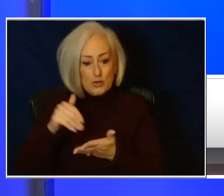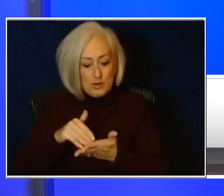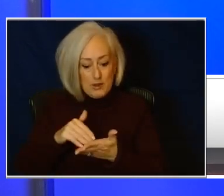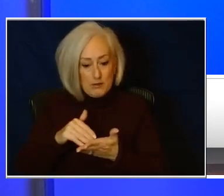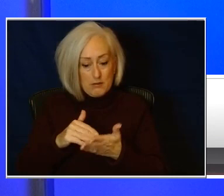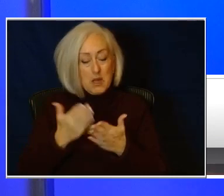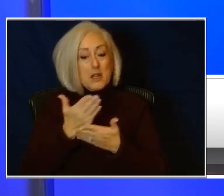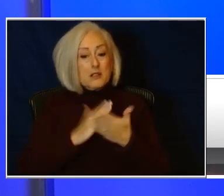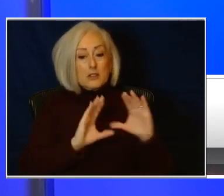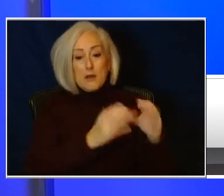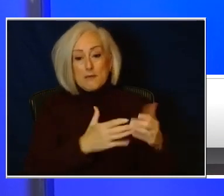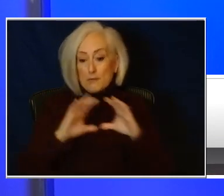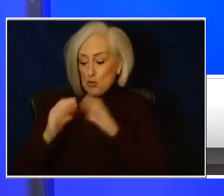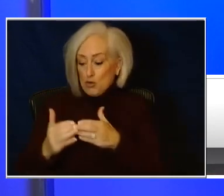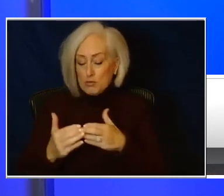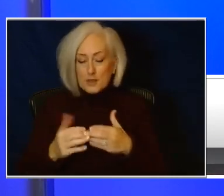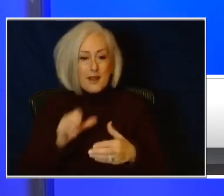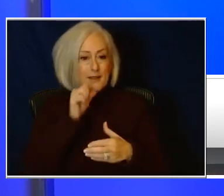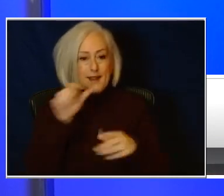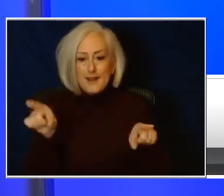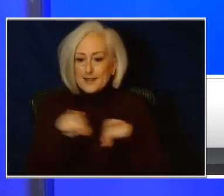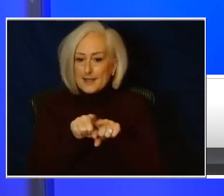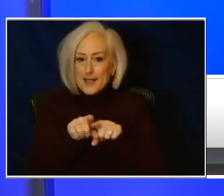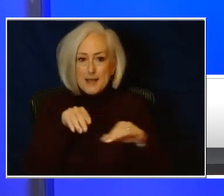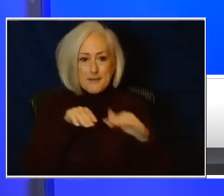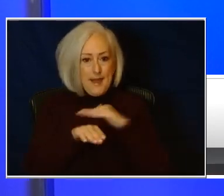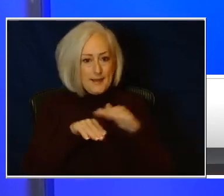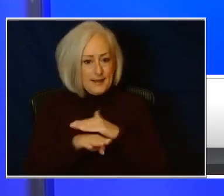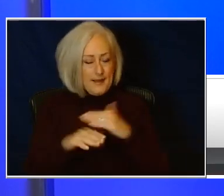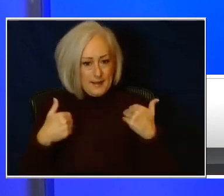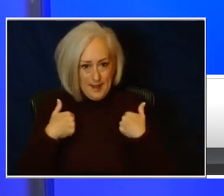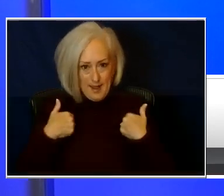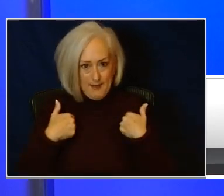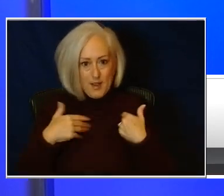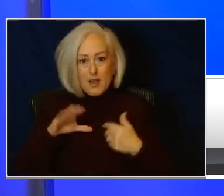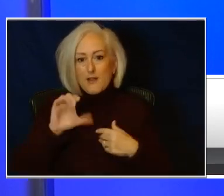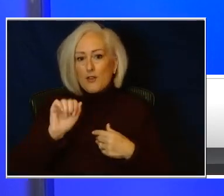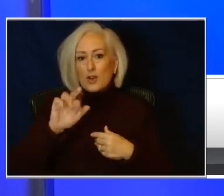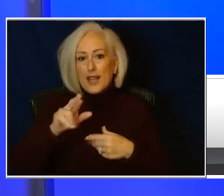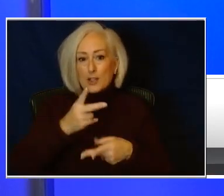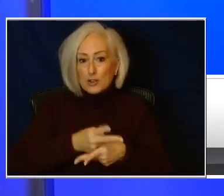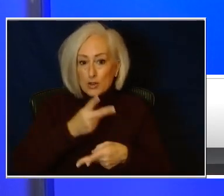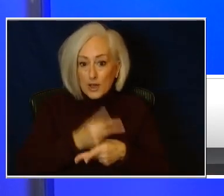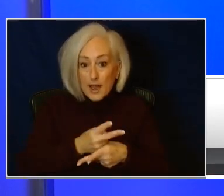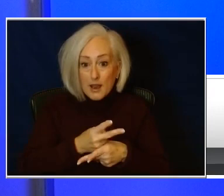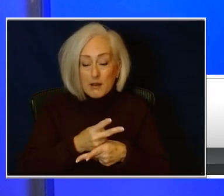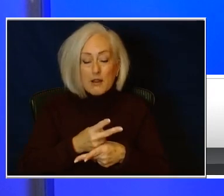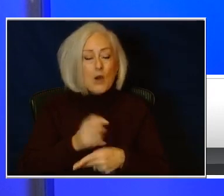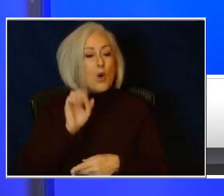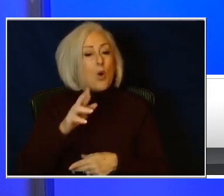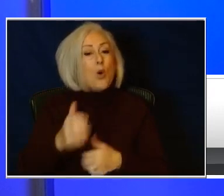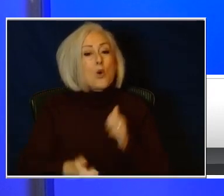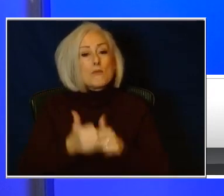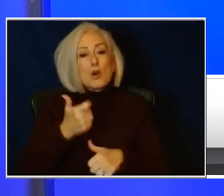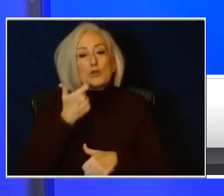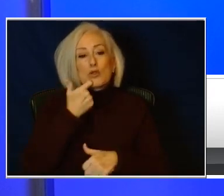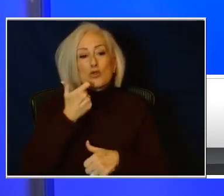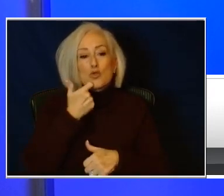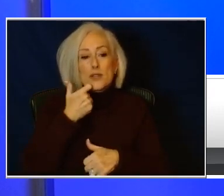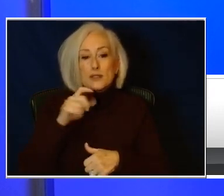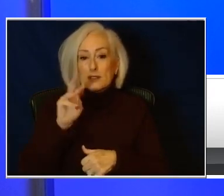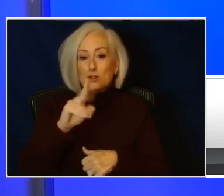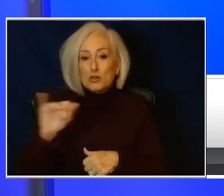the best cancer care, do not have the access to the latest clinical trials, and therefore may not have as good